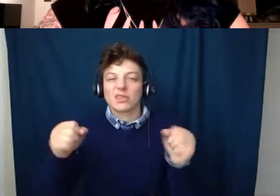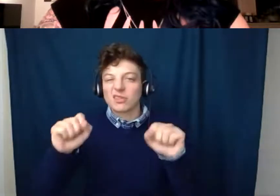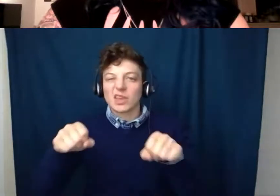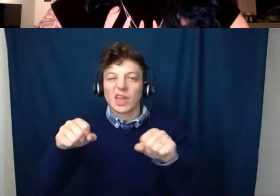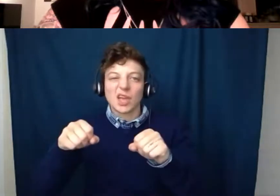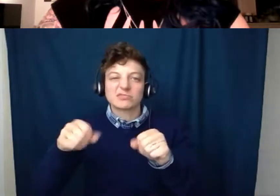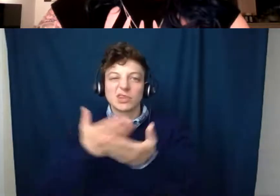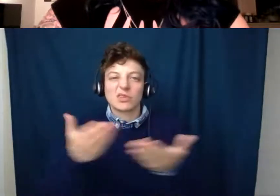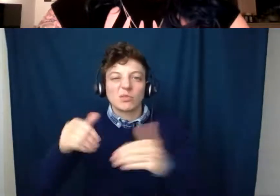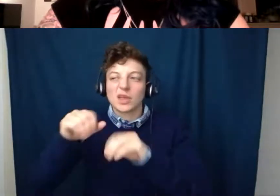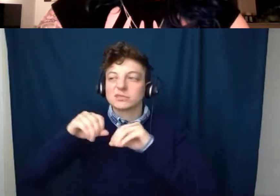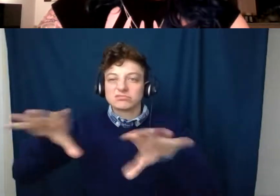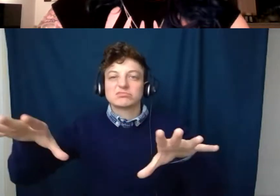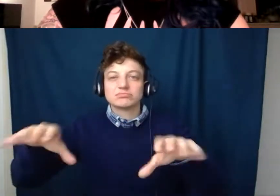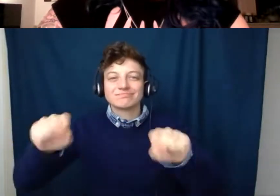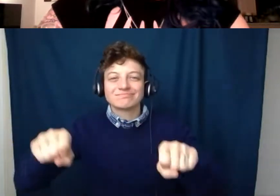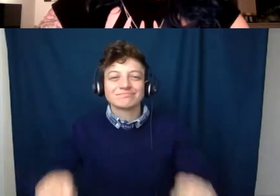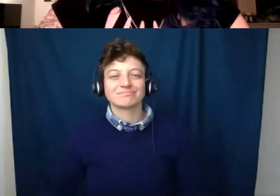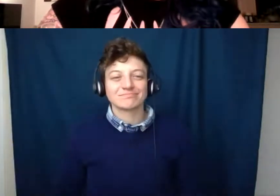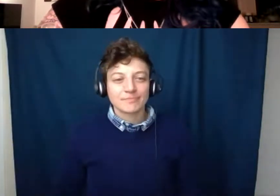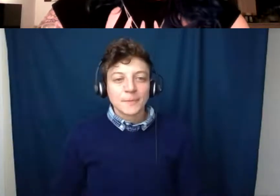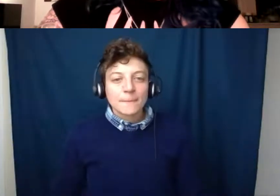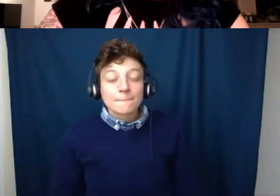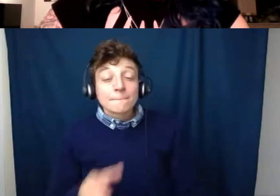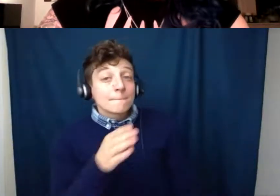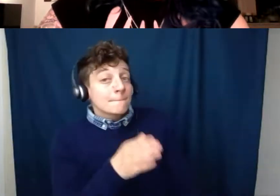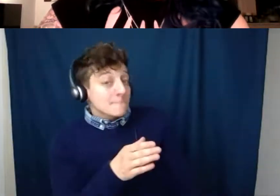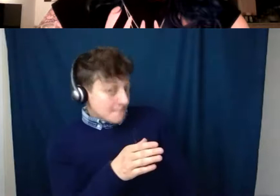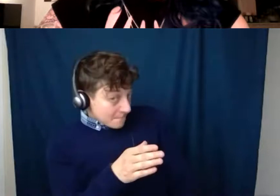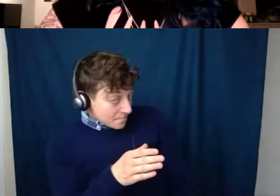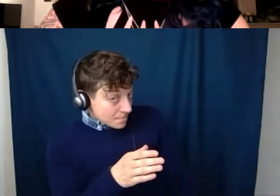distribute. This is sort of related to what you were just mentioning about